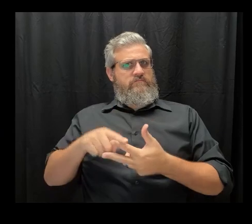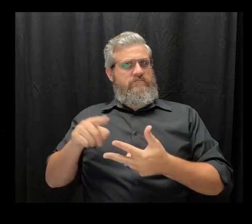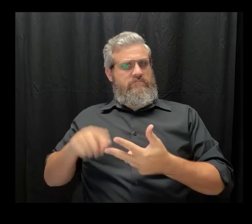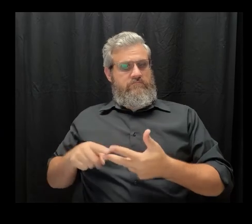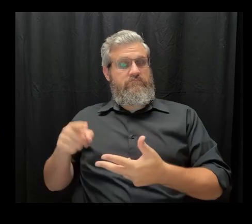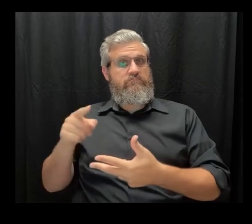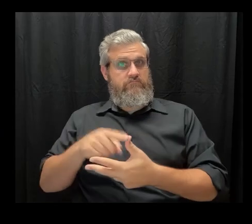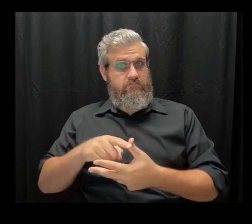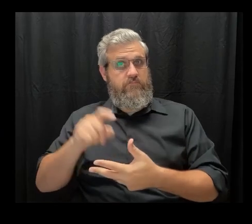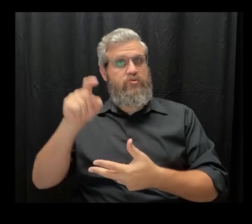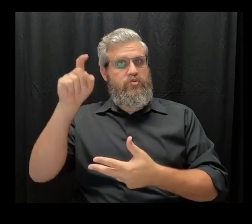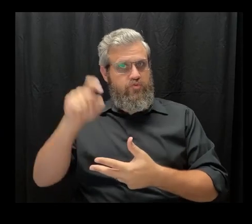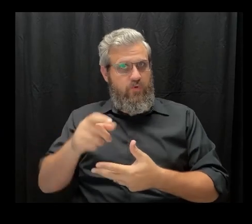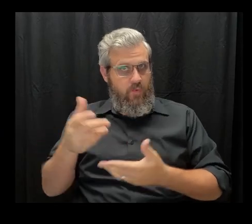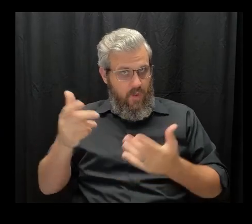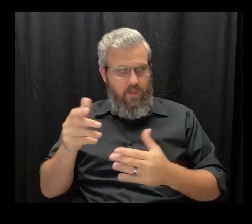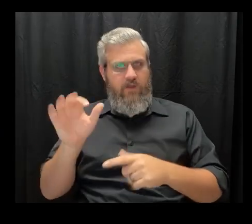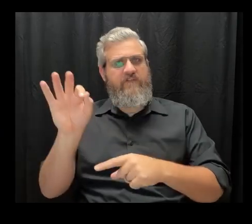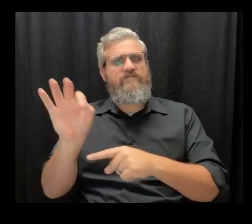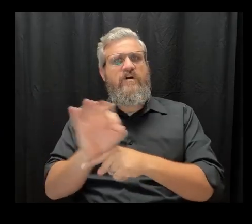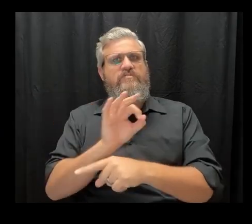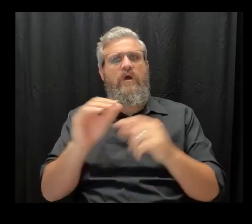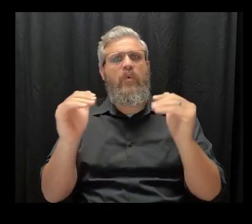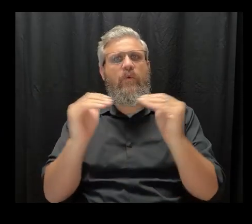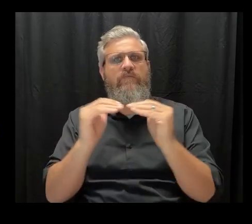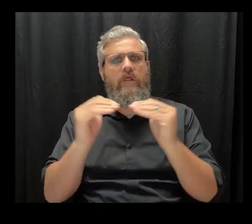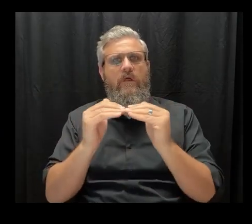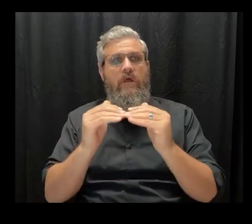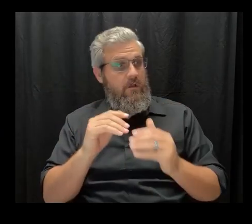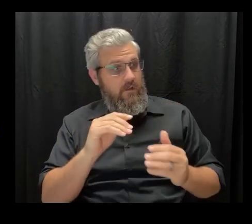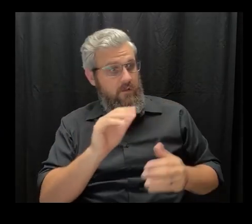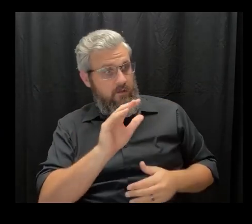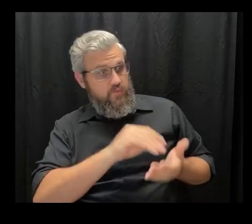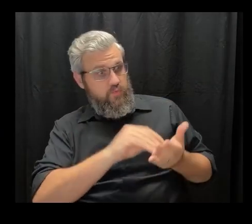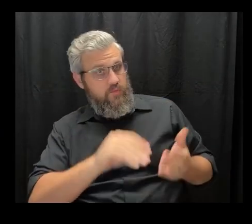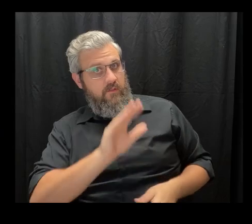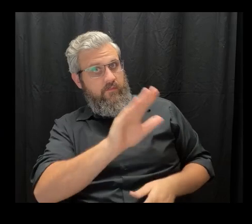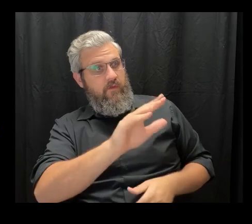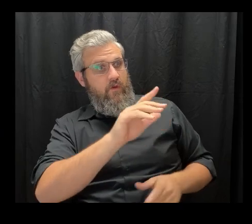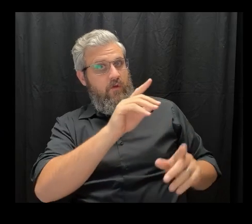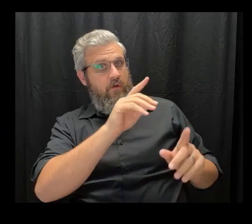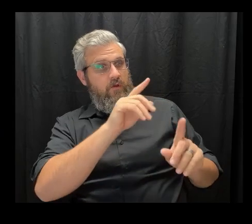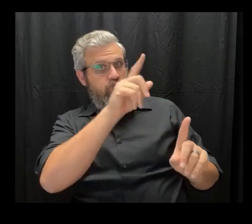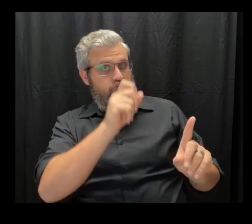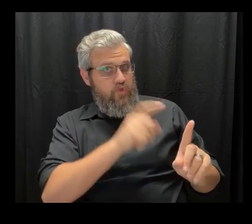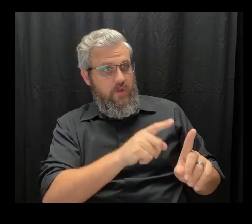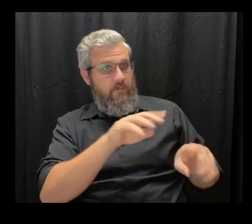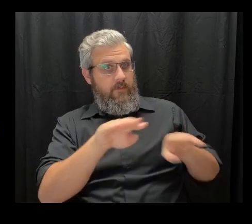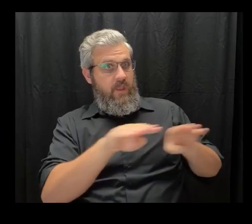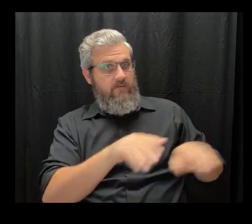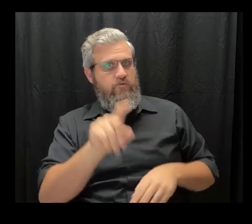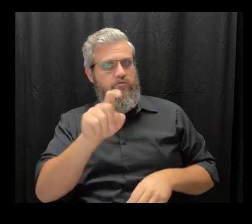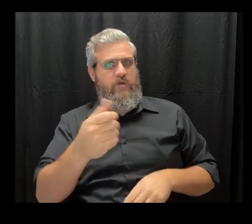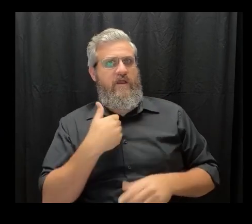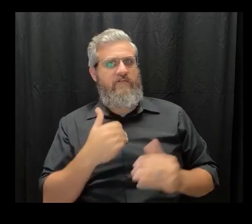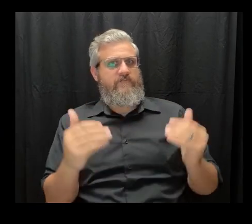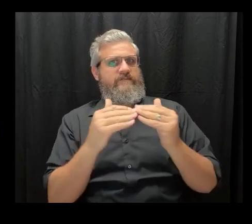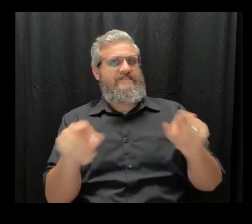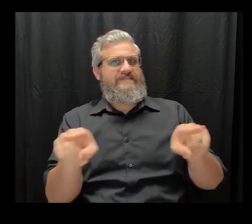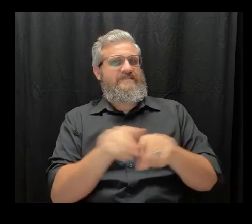be functionally equivalent and meet the same need as the target behavior. They should also be socially valued across